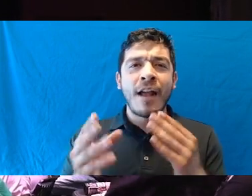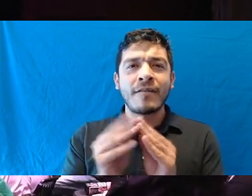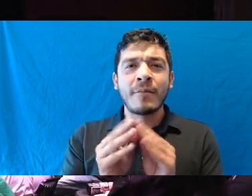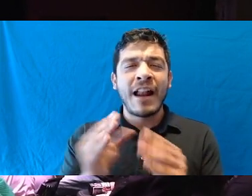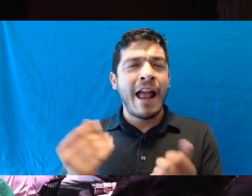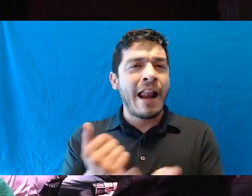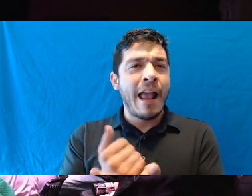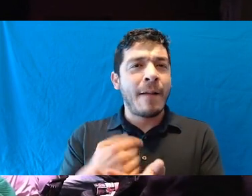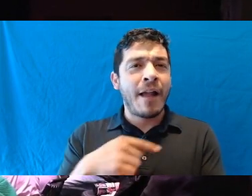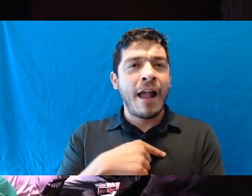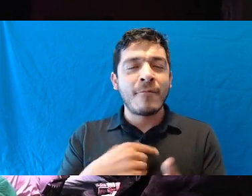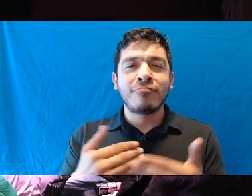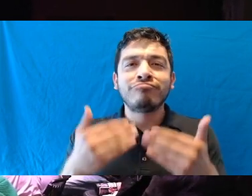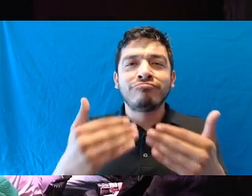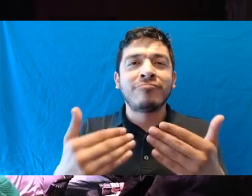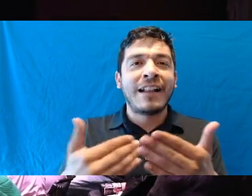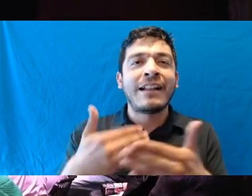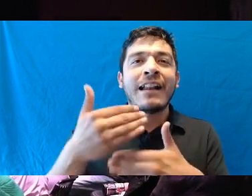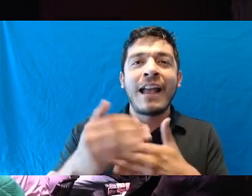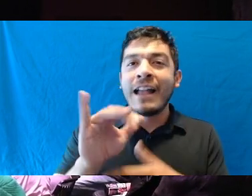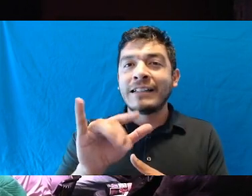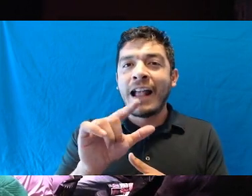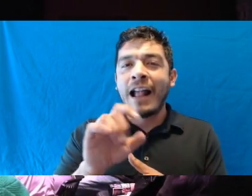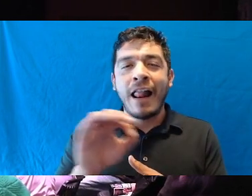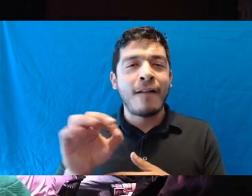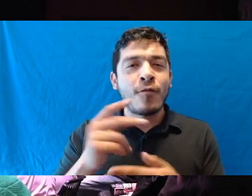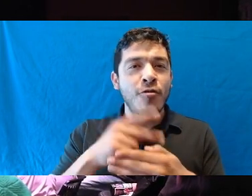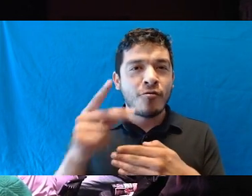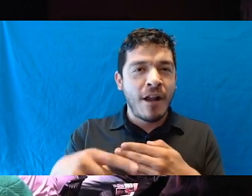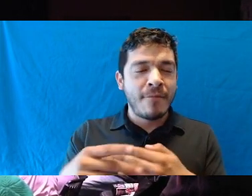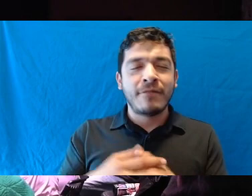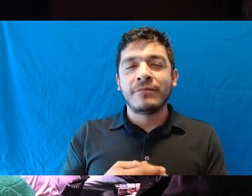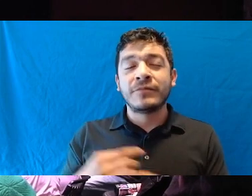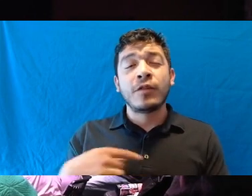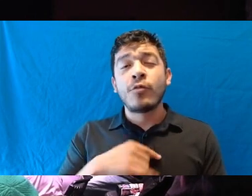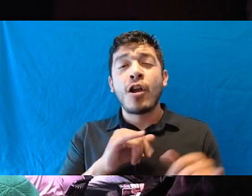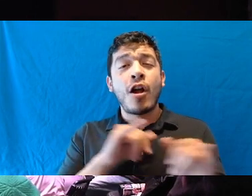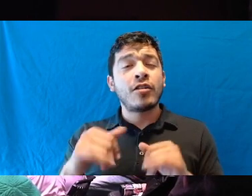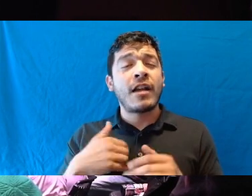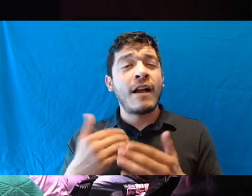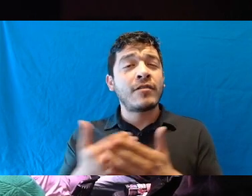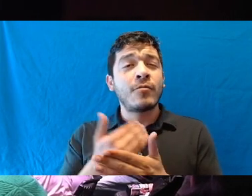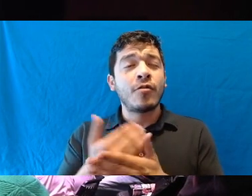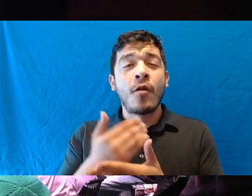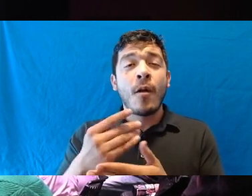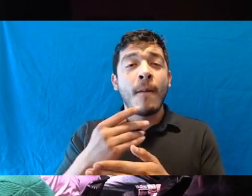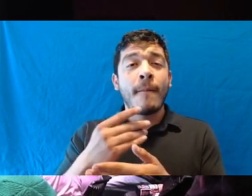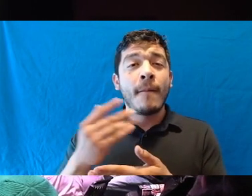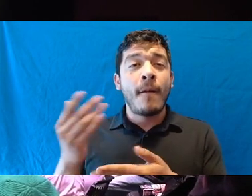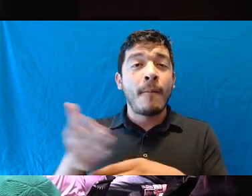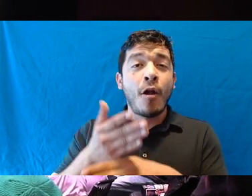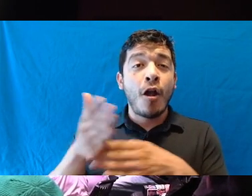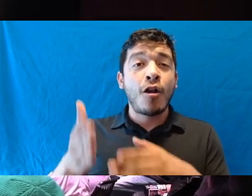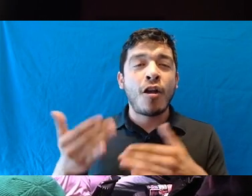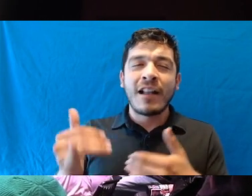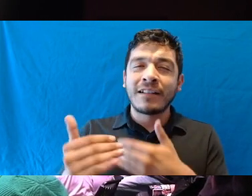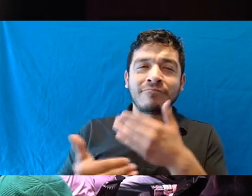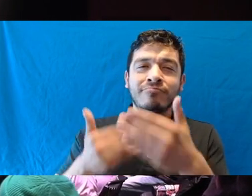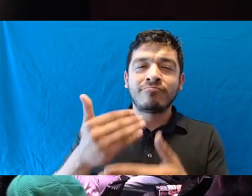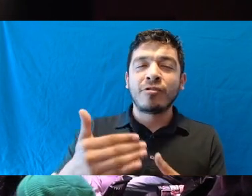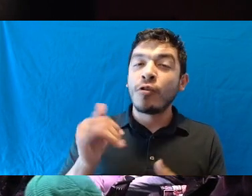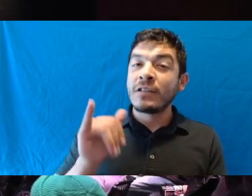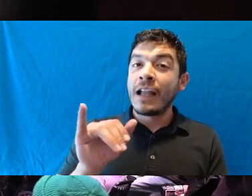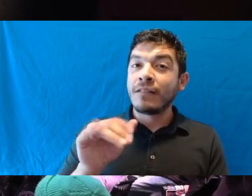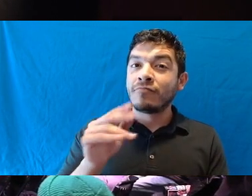cycle of programming. We also have some other partnerships that are still in the works, so stay tuned for that public